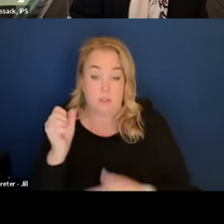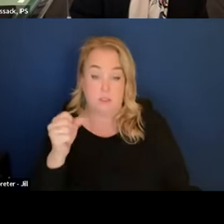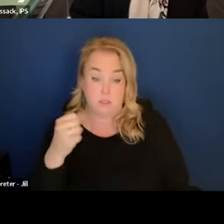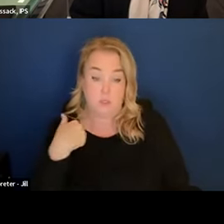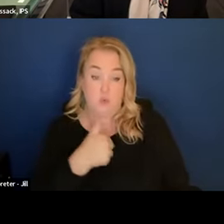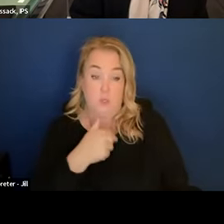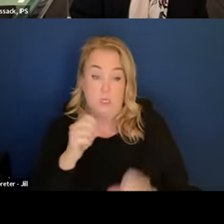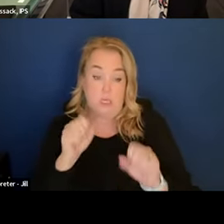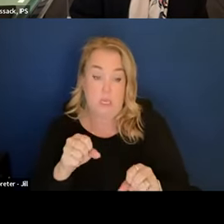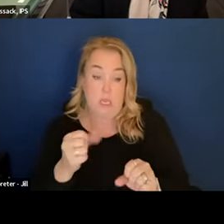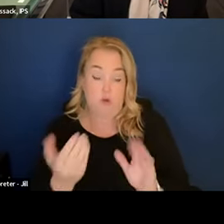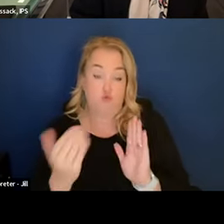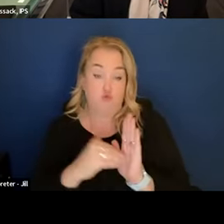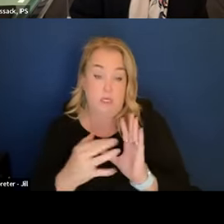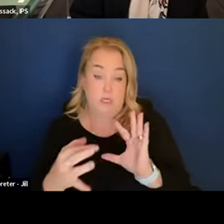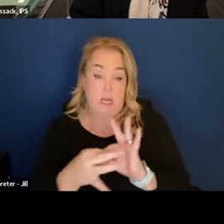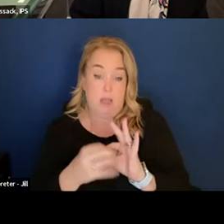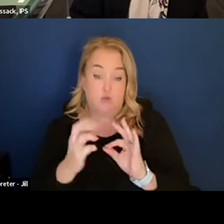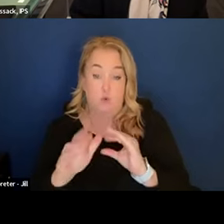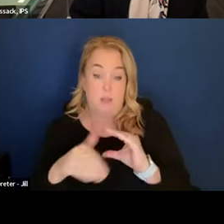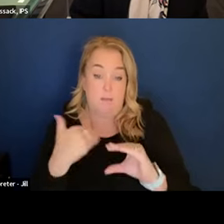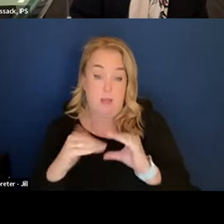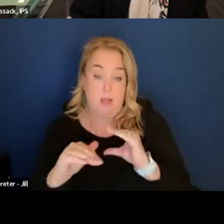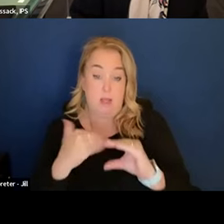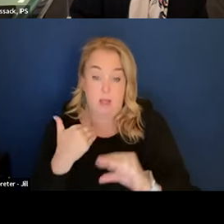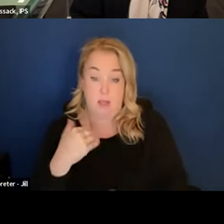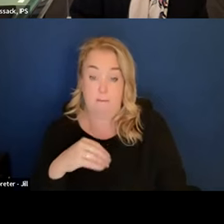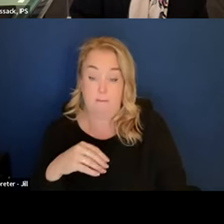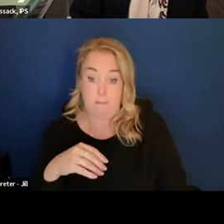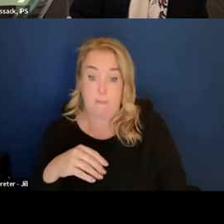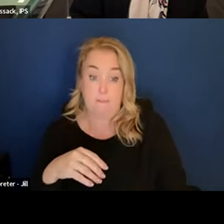can reconnect or do it via email.